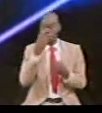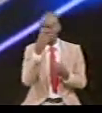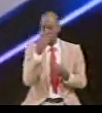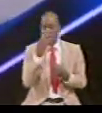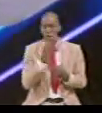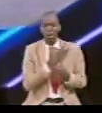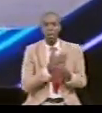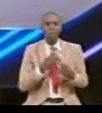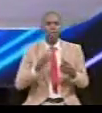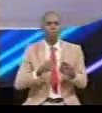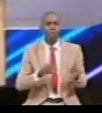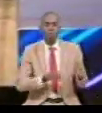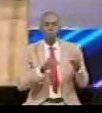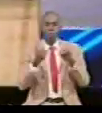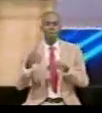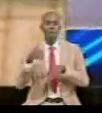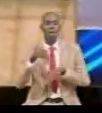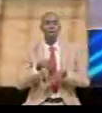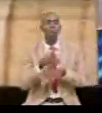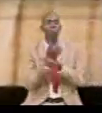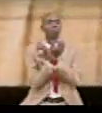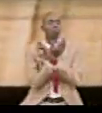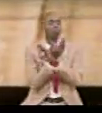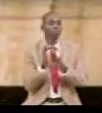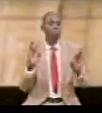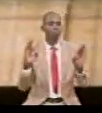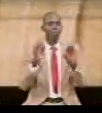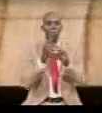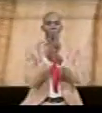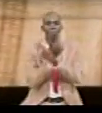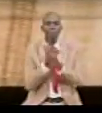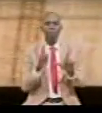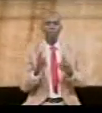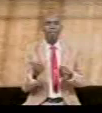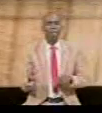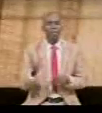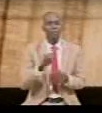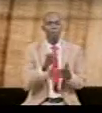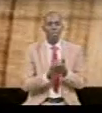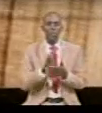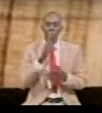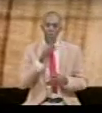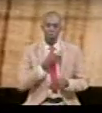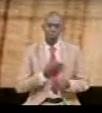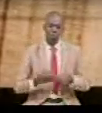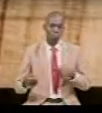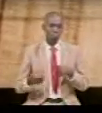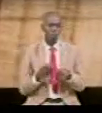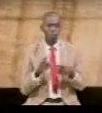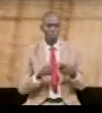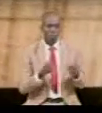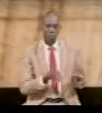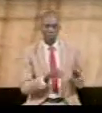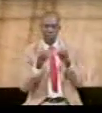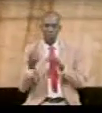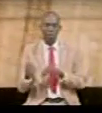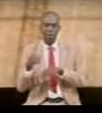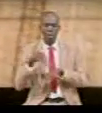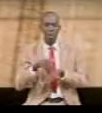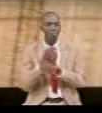set at liberty them that are bruised. To set at